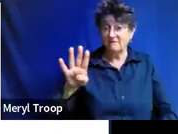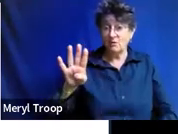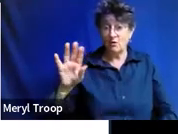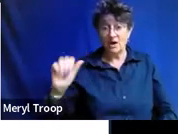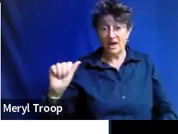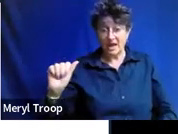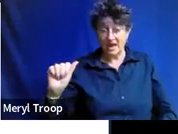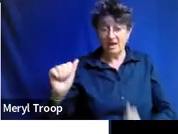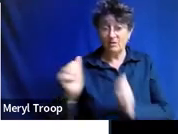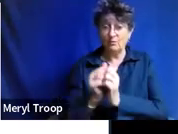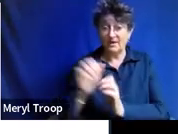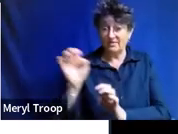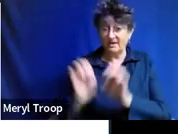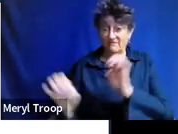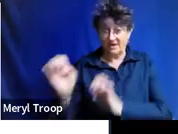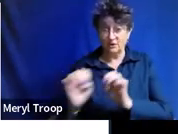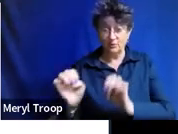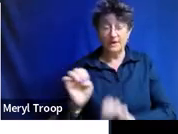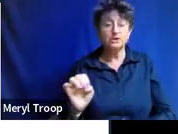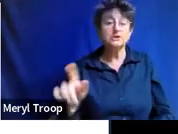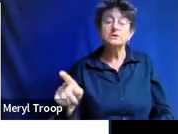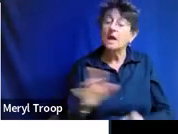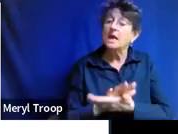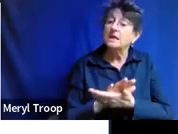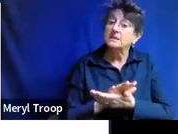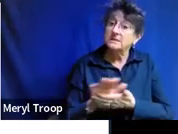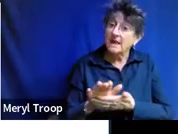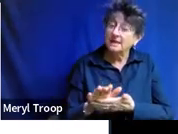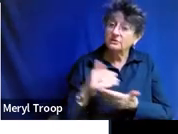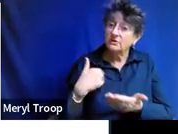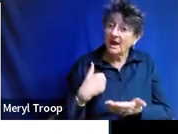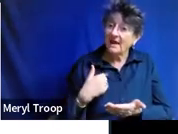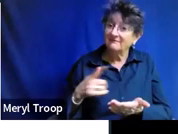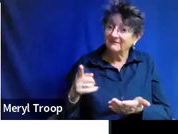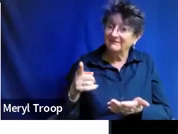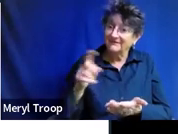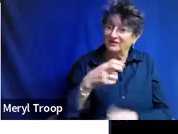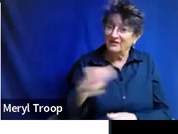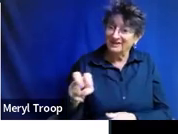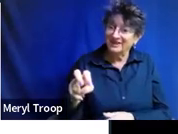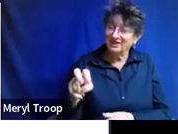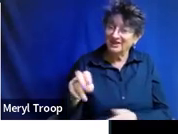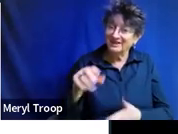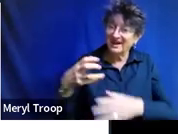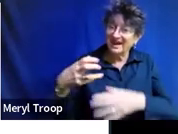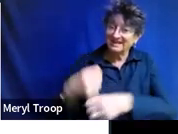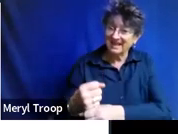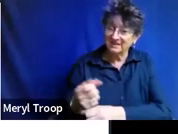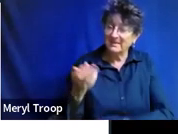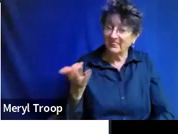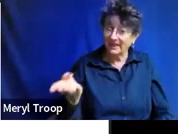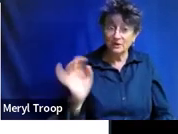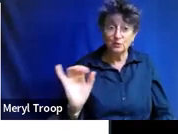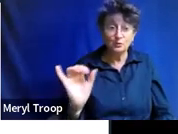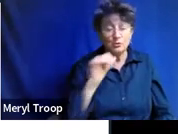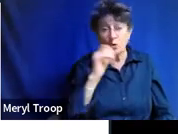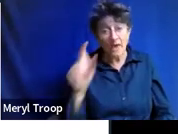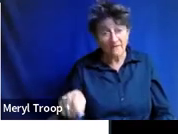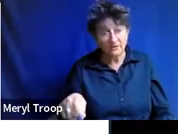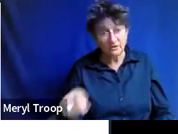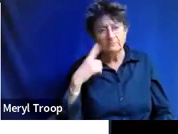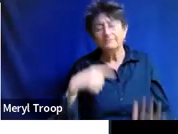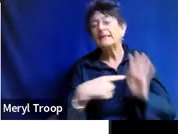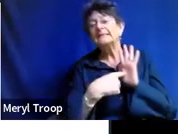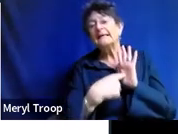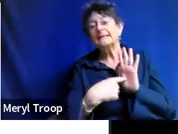go. It's really nice to have that in there, but you don't have to. And this is just an example of